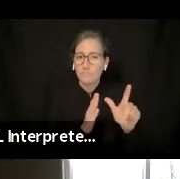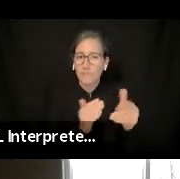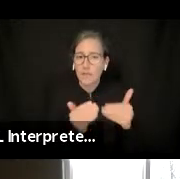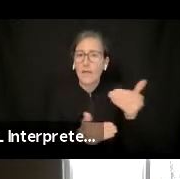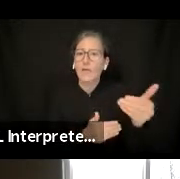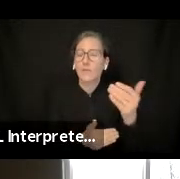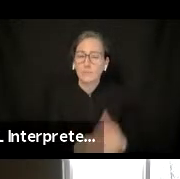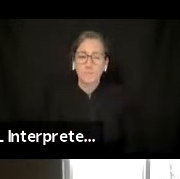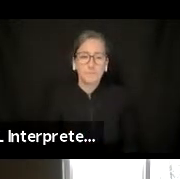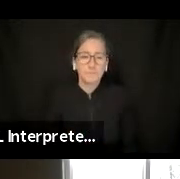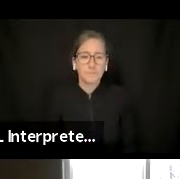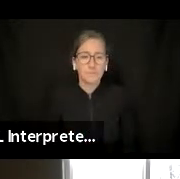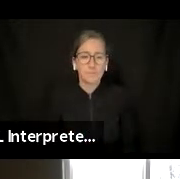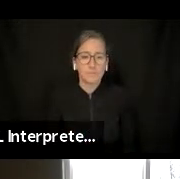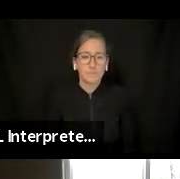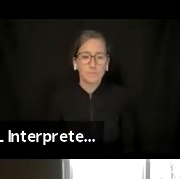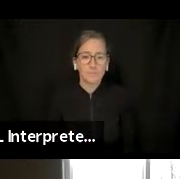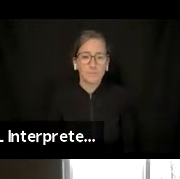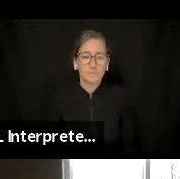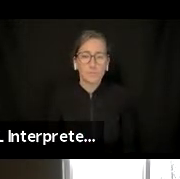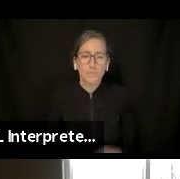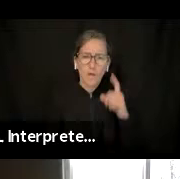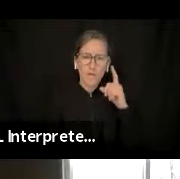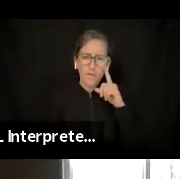saw other hands raised, but